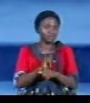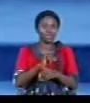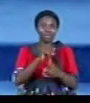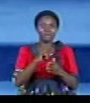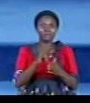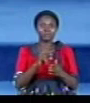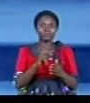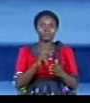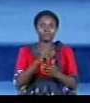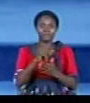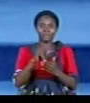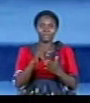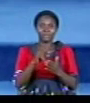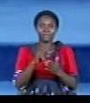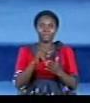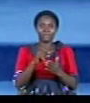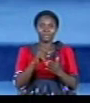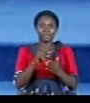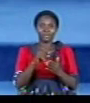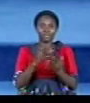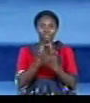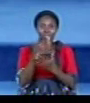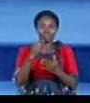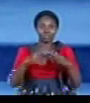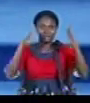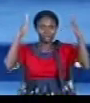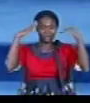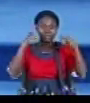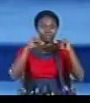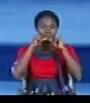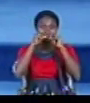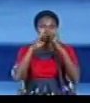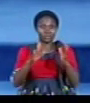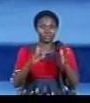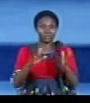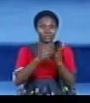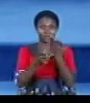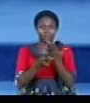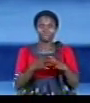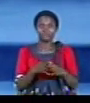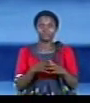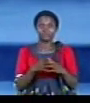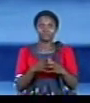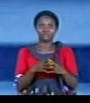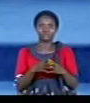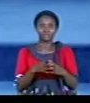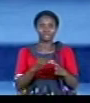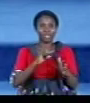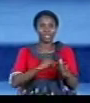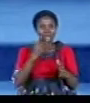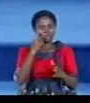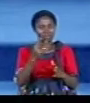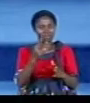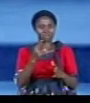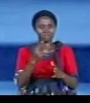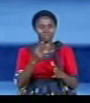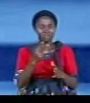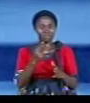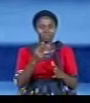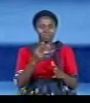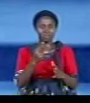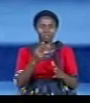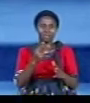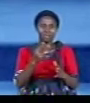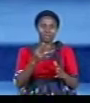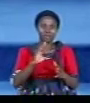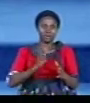off, I saw Daddy in the Lord. I said, he was praying, delivering people. I said, Daddy, look at my baby. Look at my baby, that my baby is